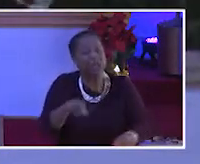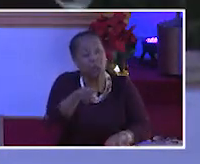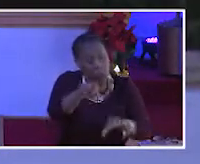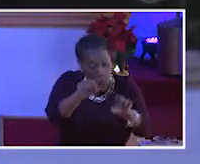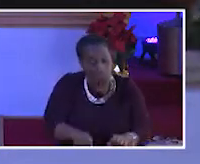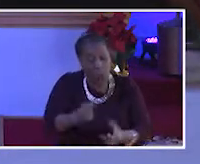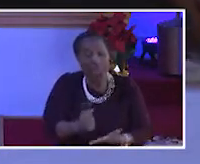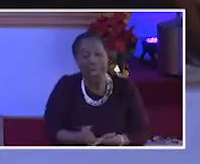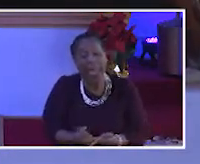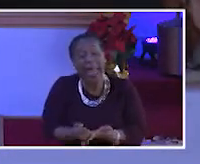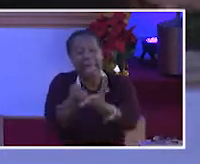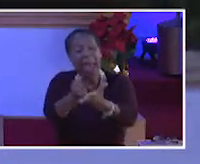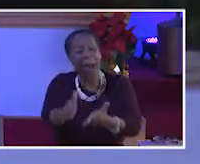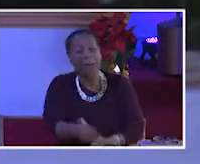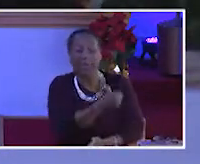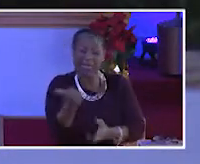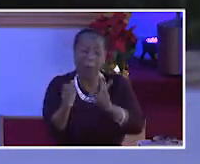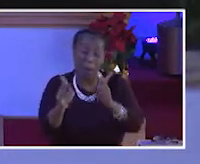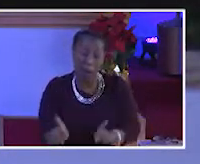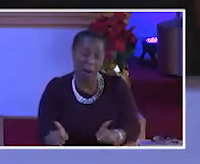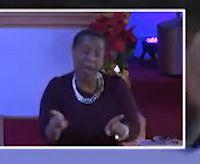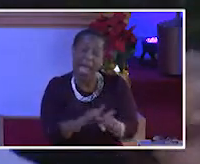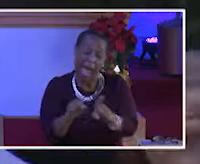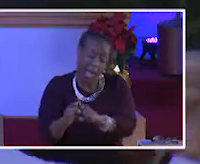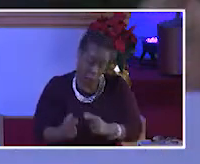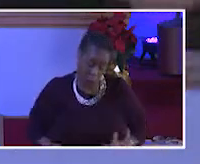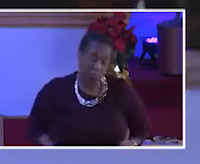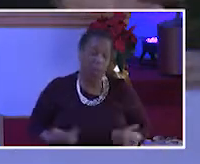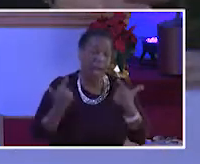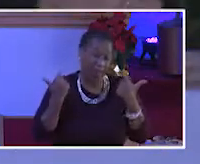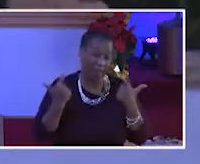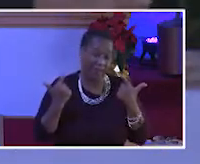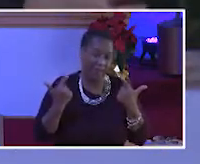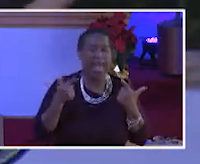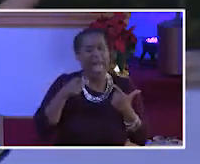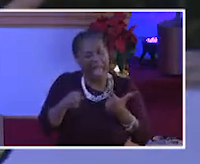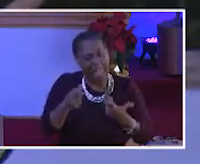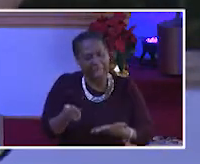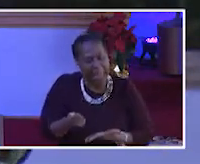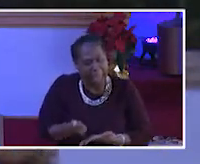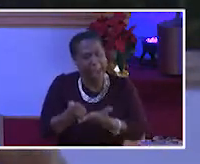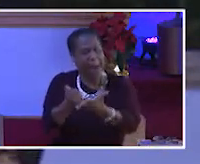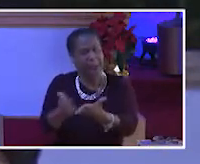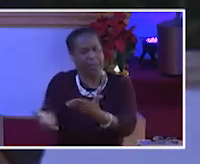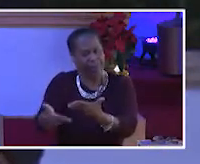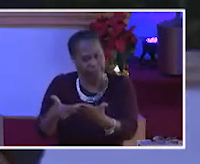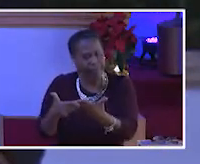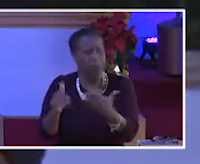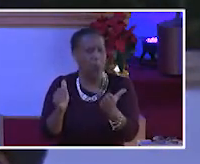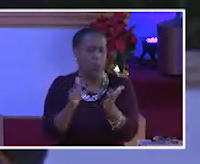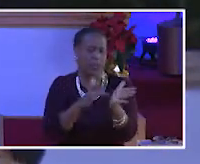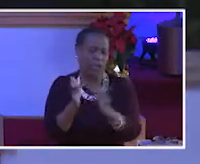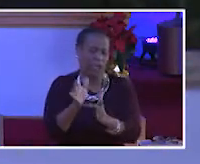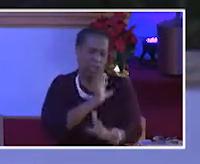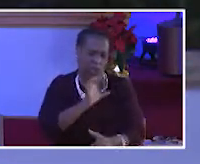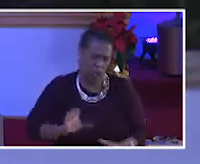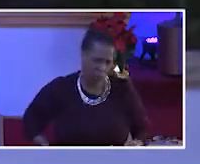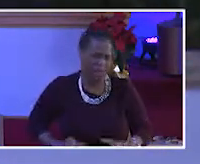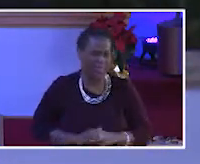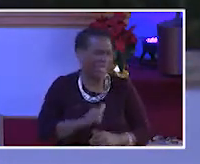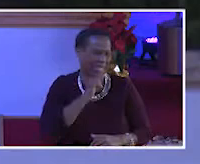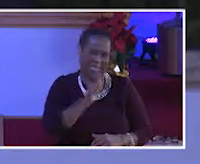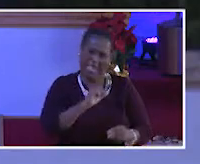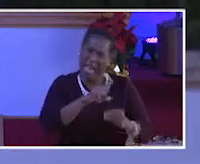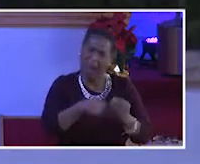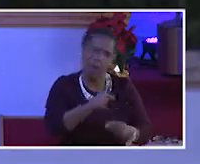help somebody as you pass along and bring them closer to Jesus Christ. It's not